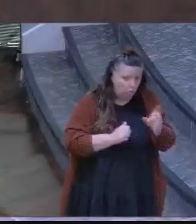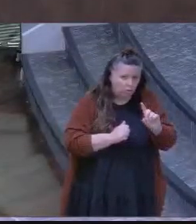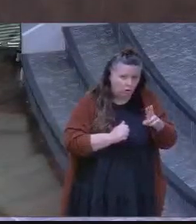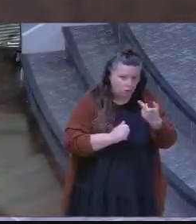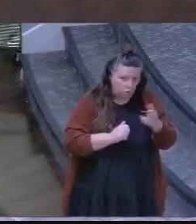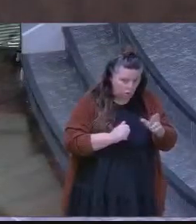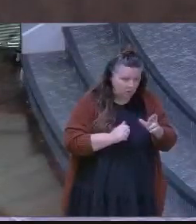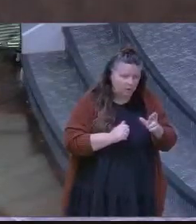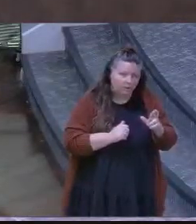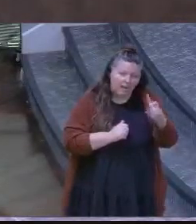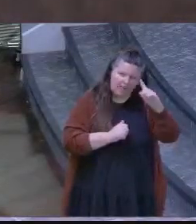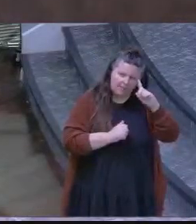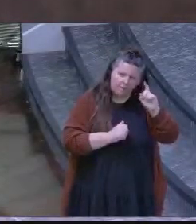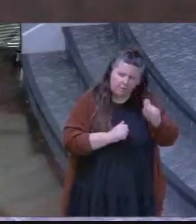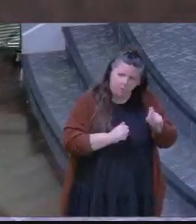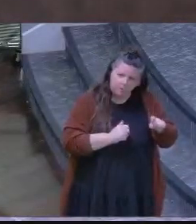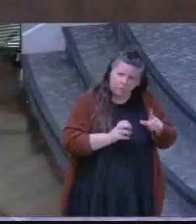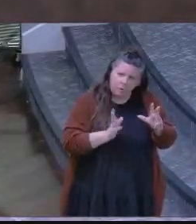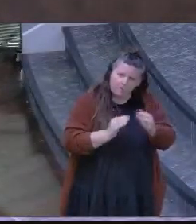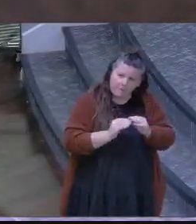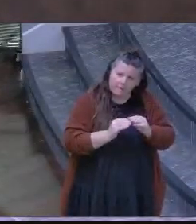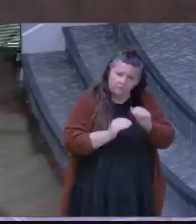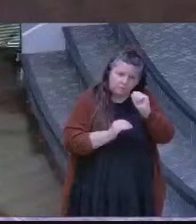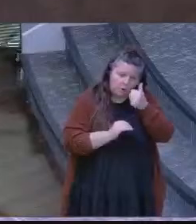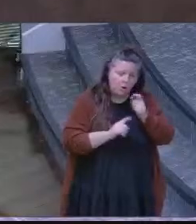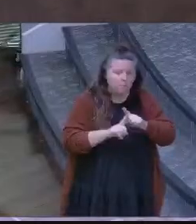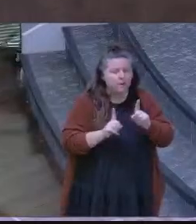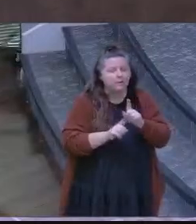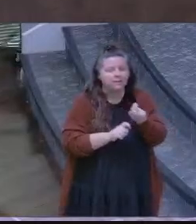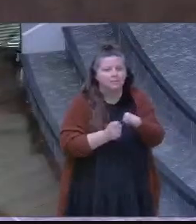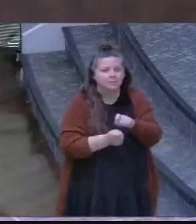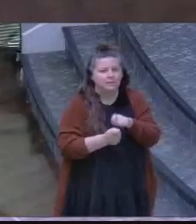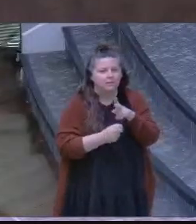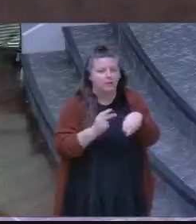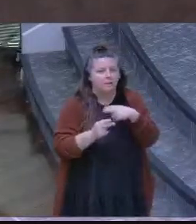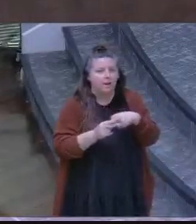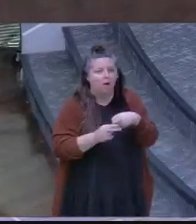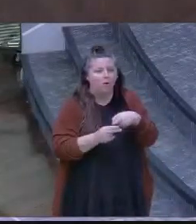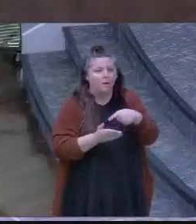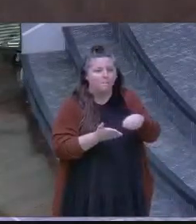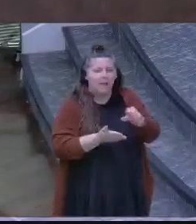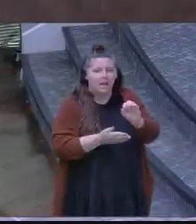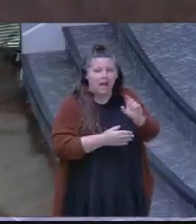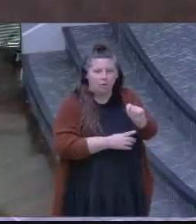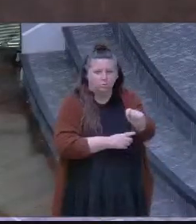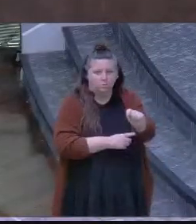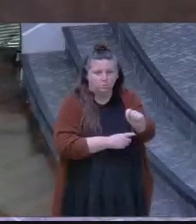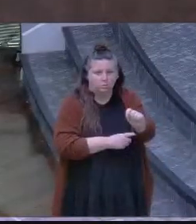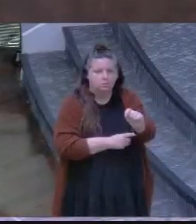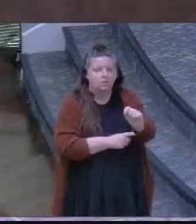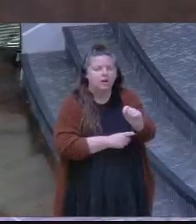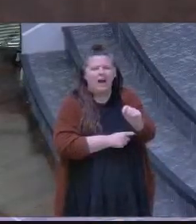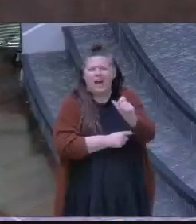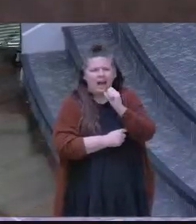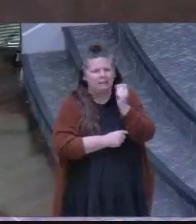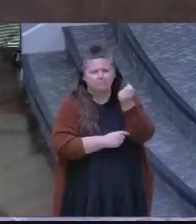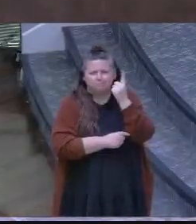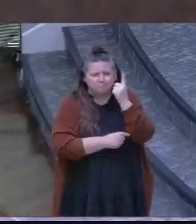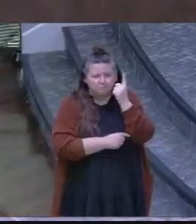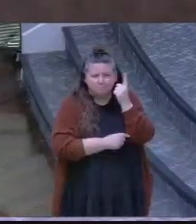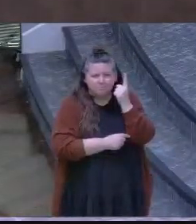tomorrow, but specifically about the payout, I didn't fully get that explanation